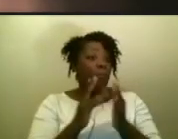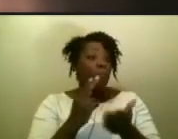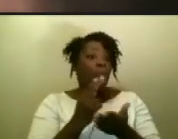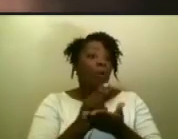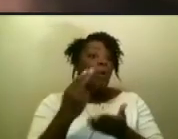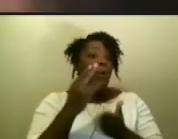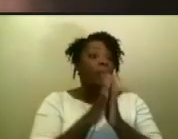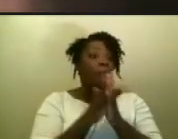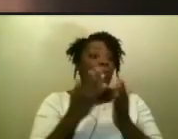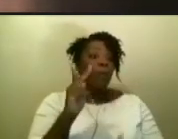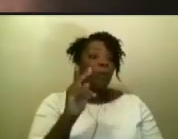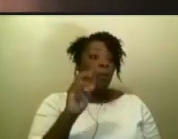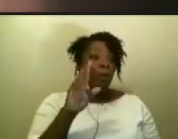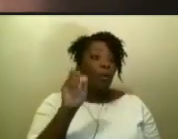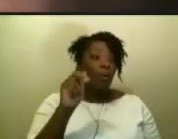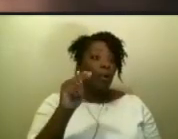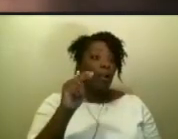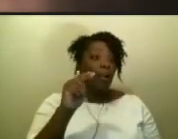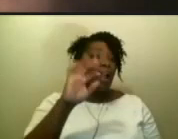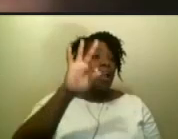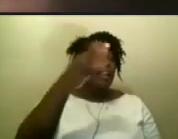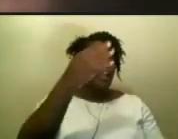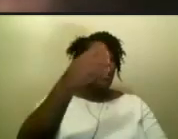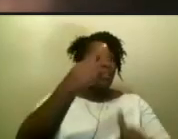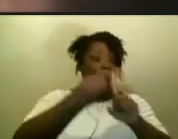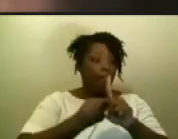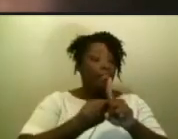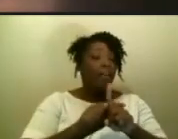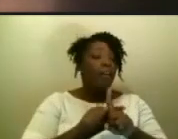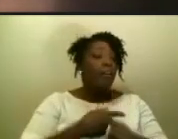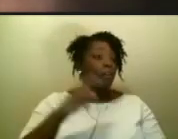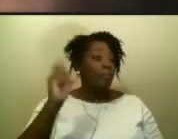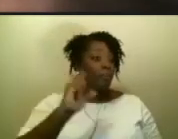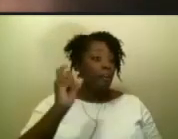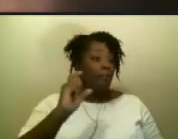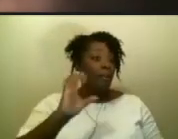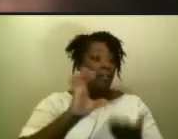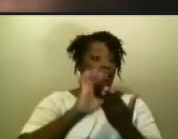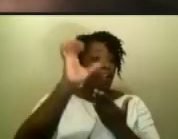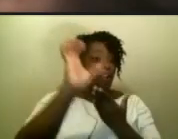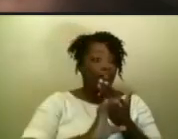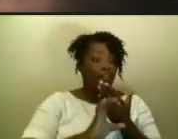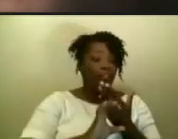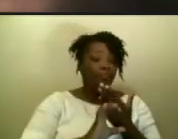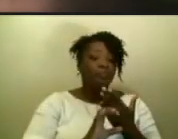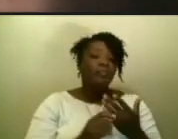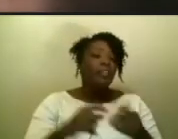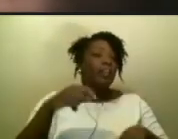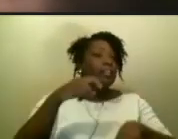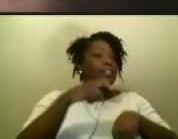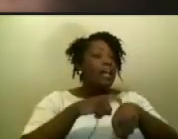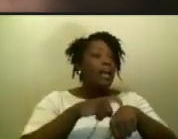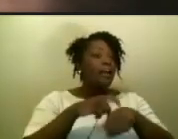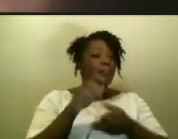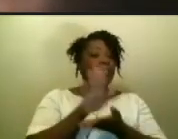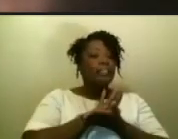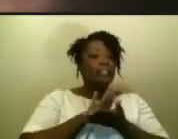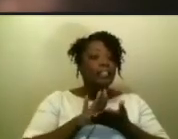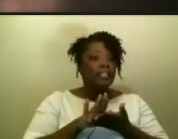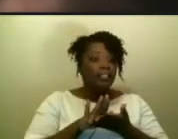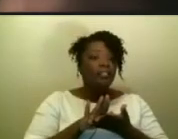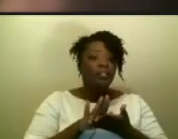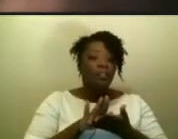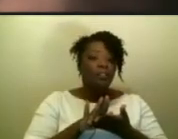Ramadan is the 9th month of the Islamic and lunar calendar. Ramadan is a time to purify for us the soul,